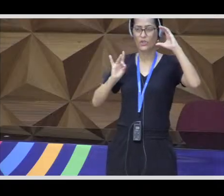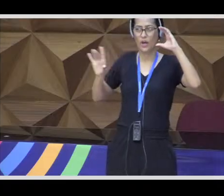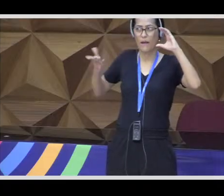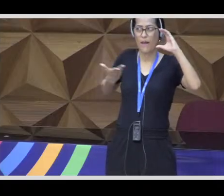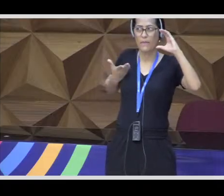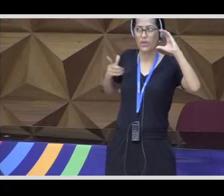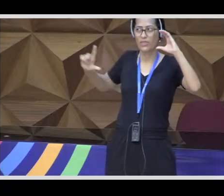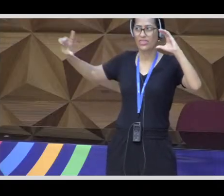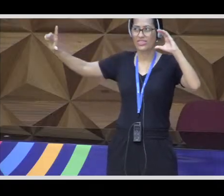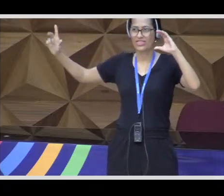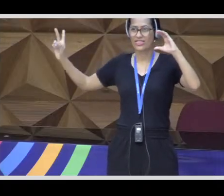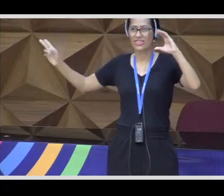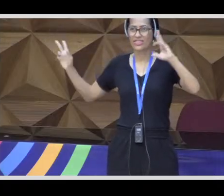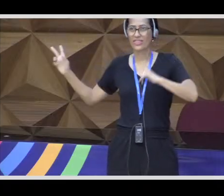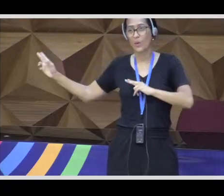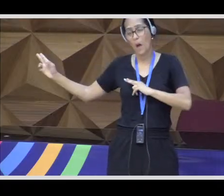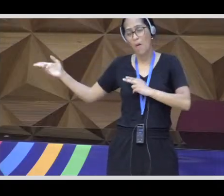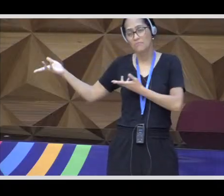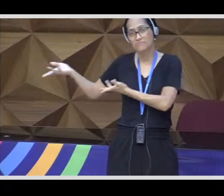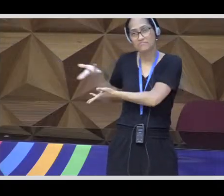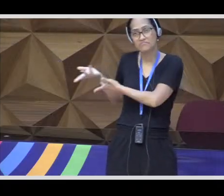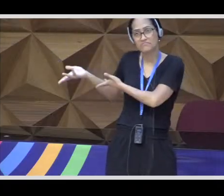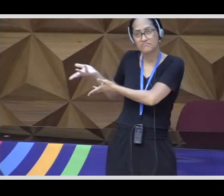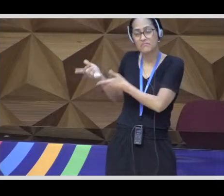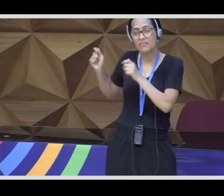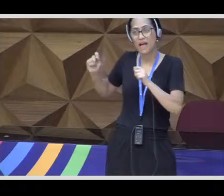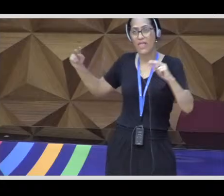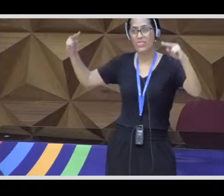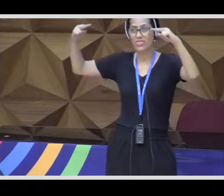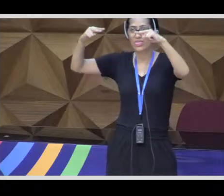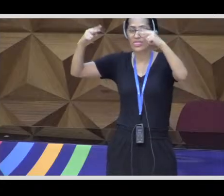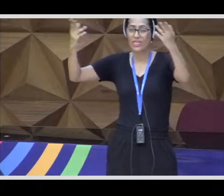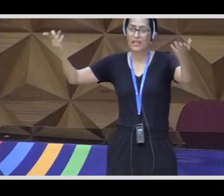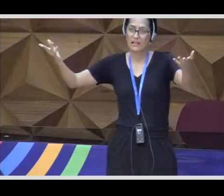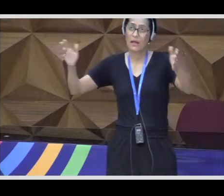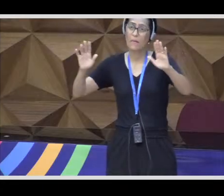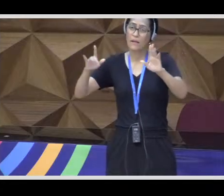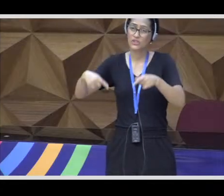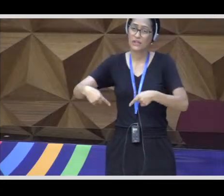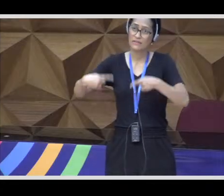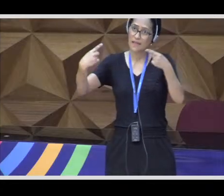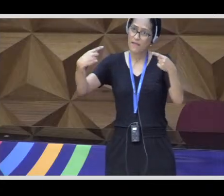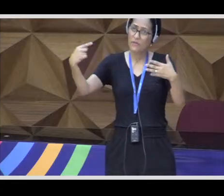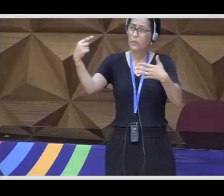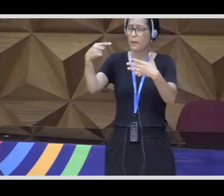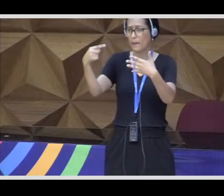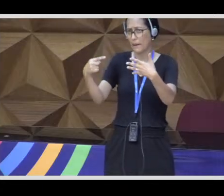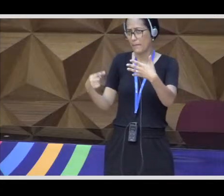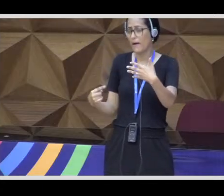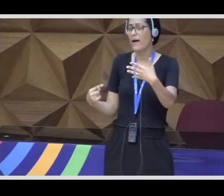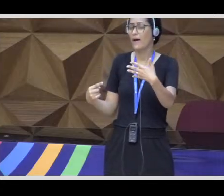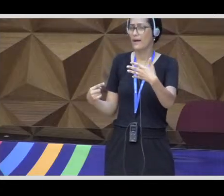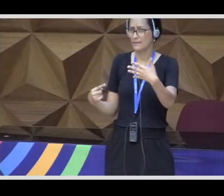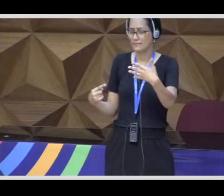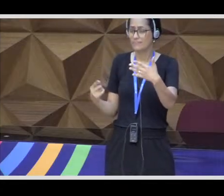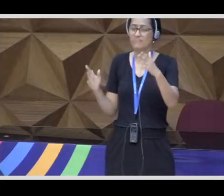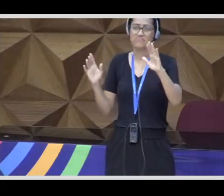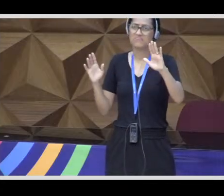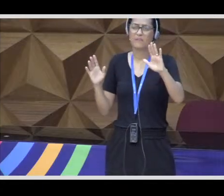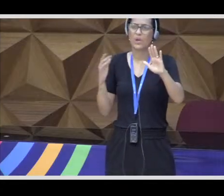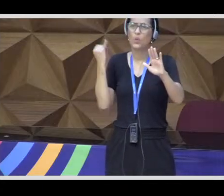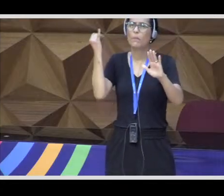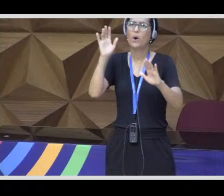possible. But there was these challenges. No matter what kind of transport you're in, you're always in some kind of confined